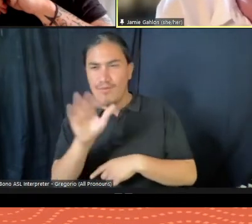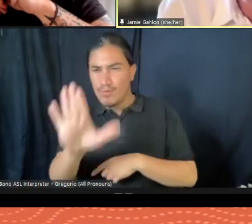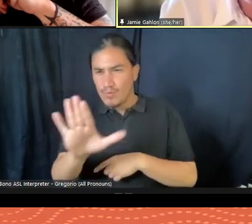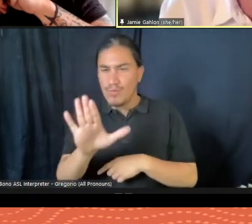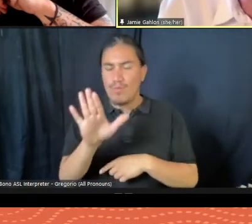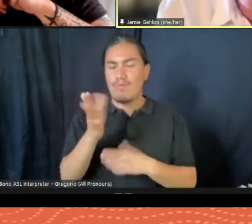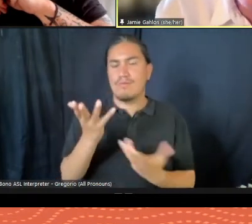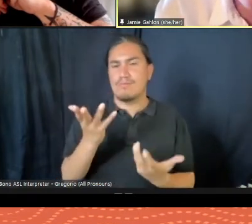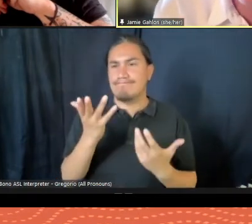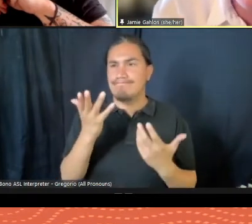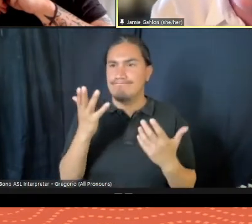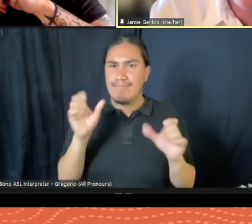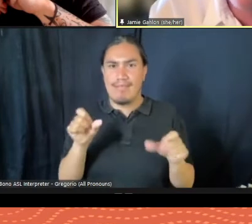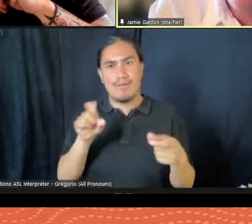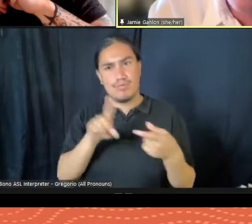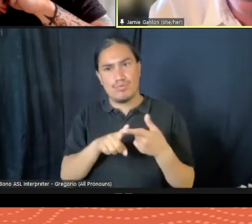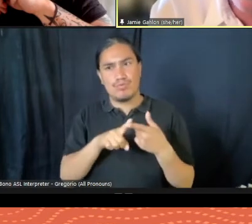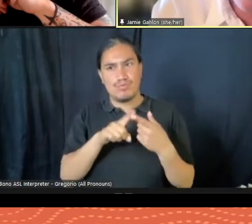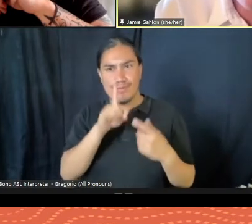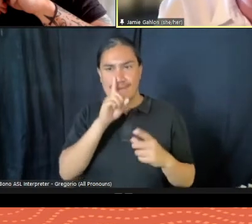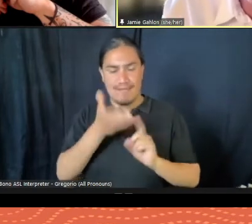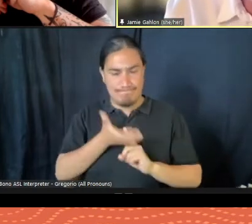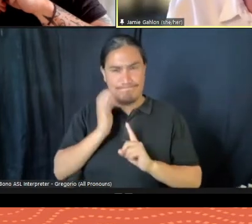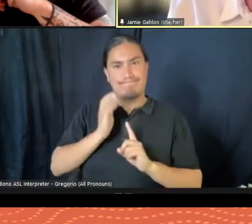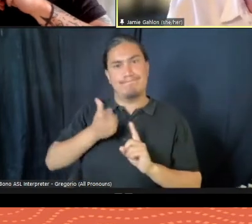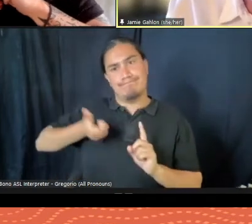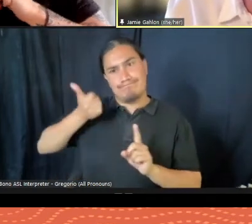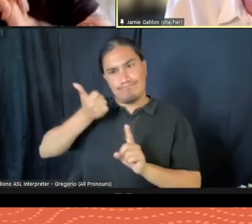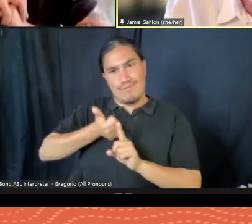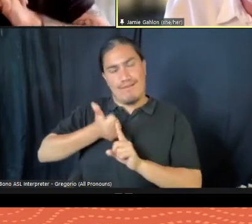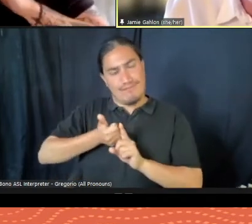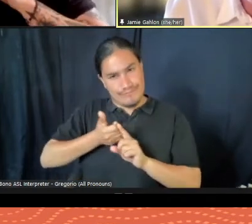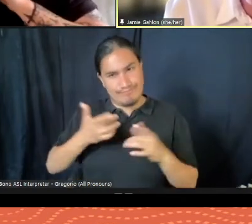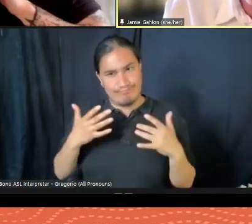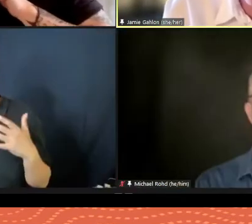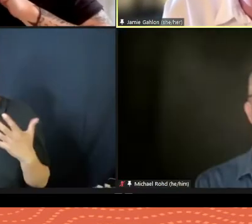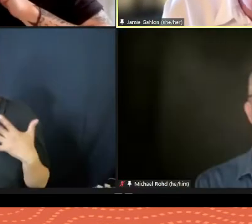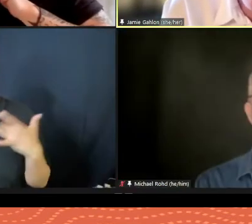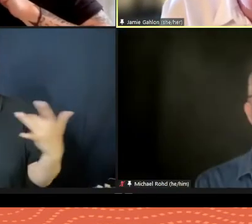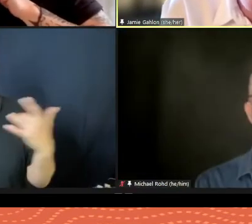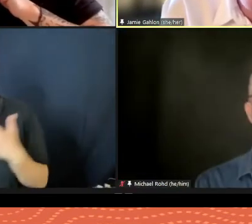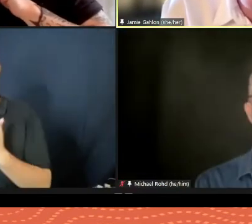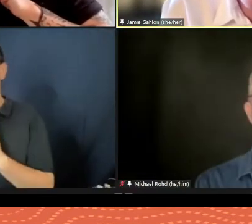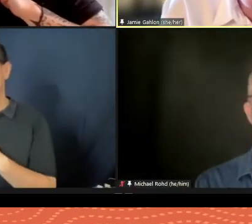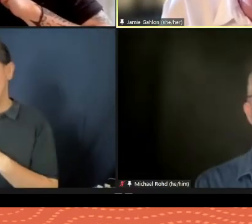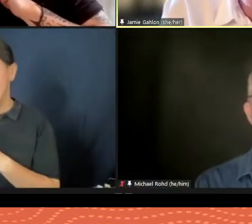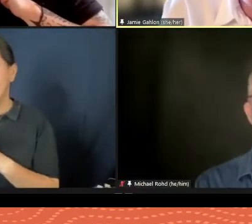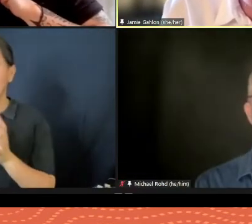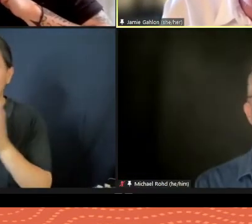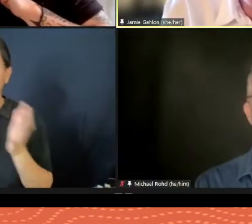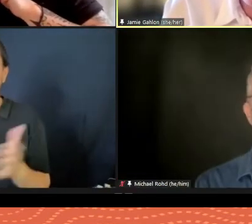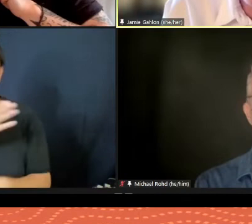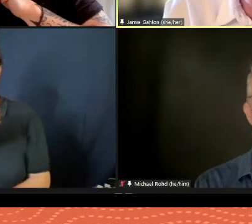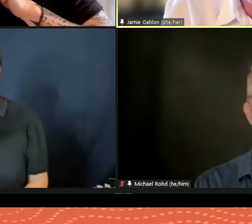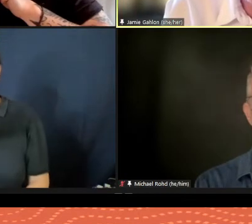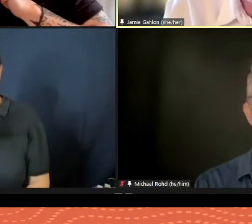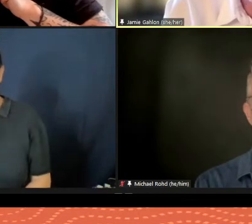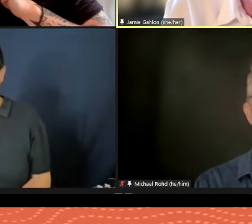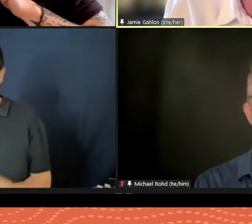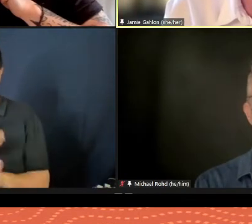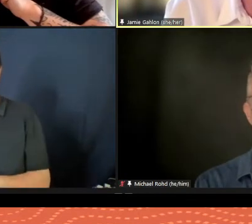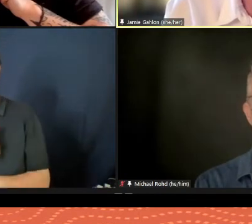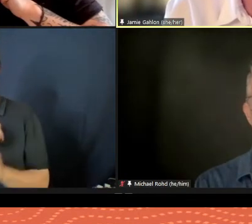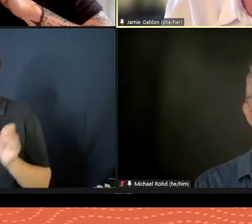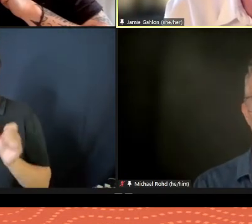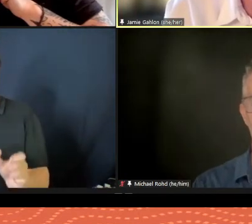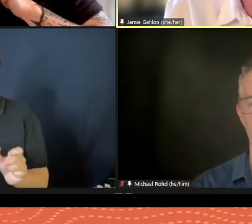coming into the fullness of yourself. So thank you so much for that. And Will, before we